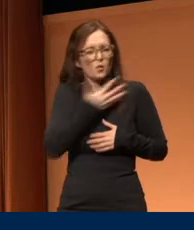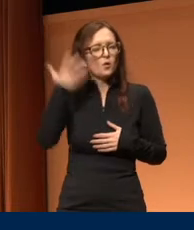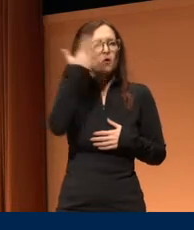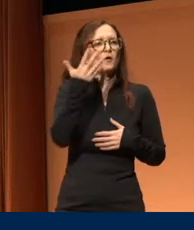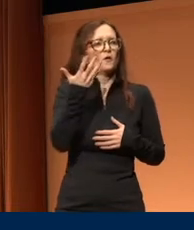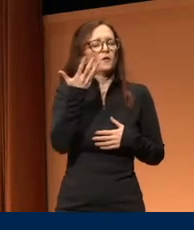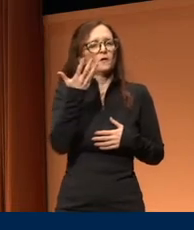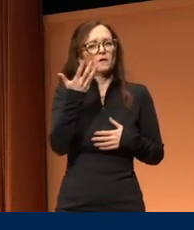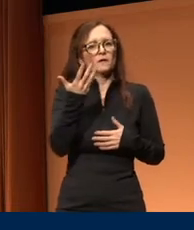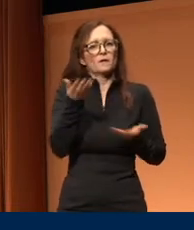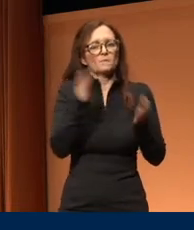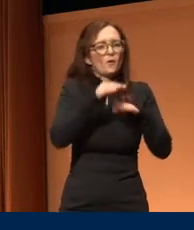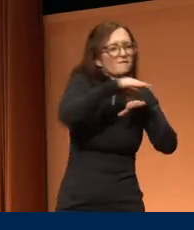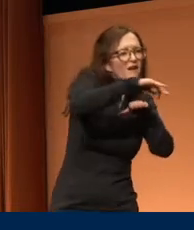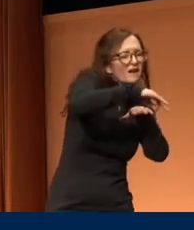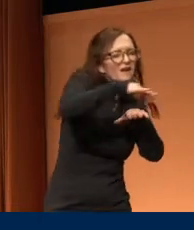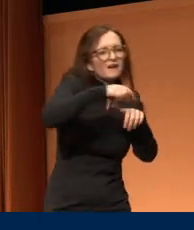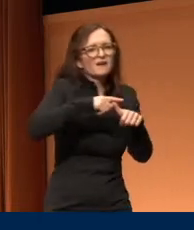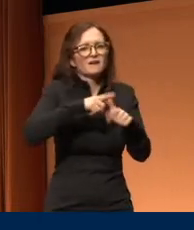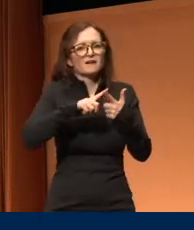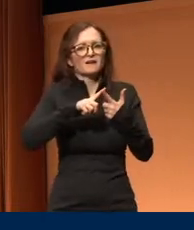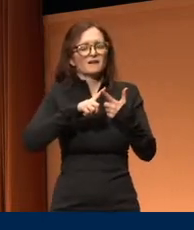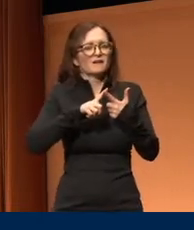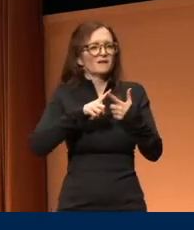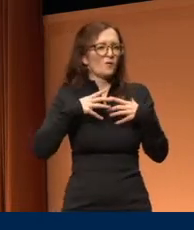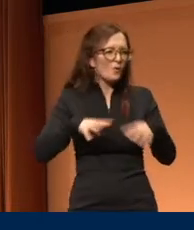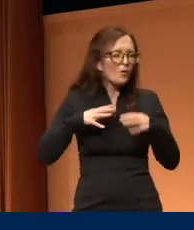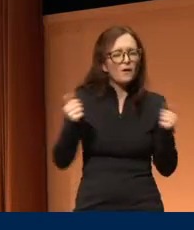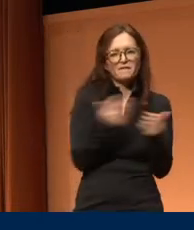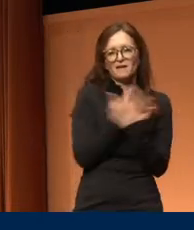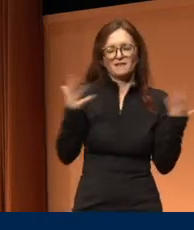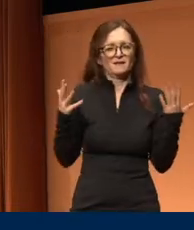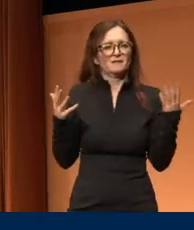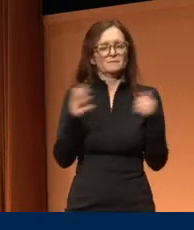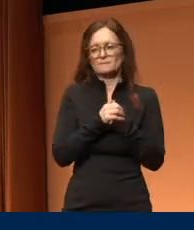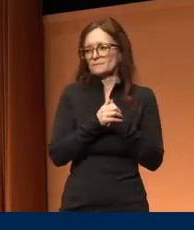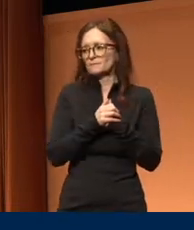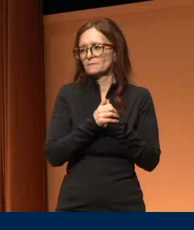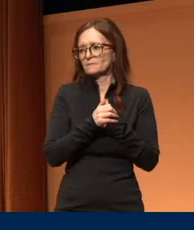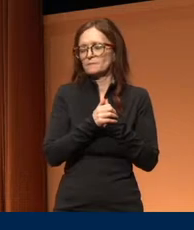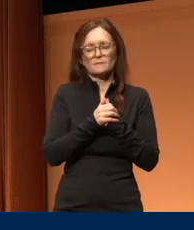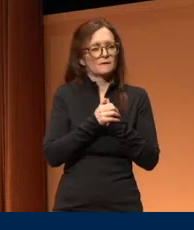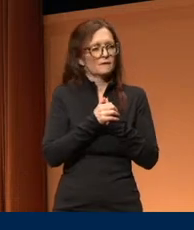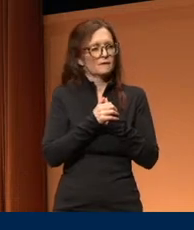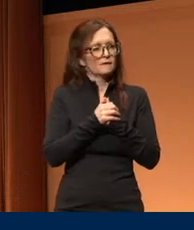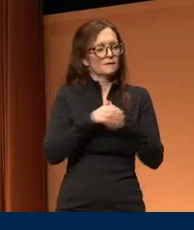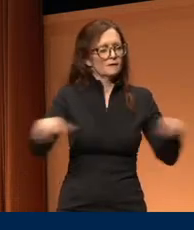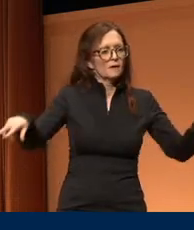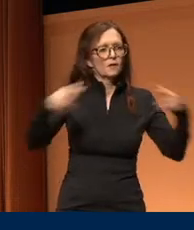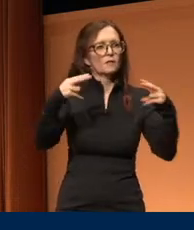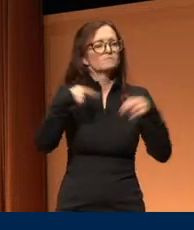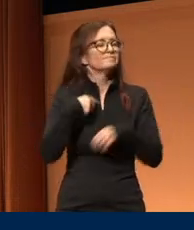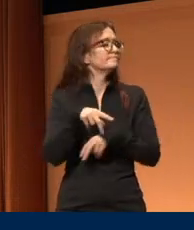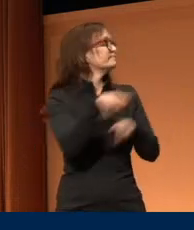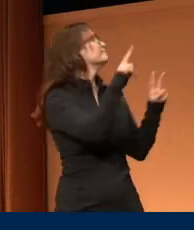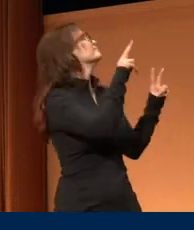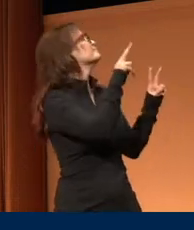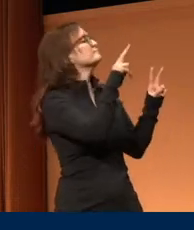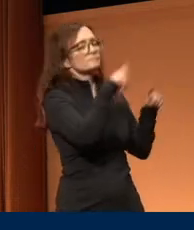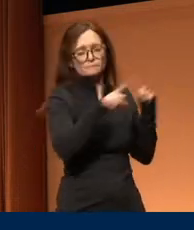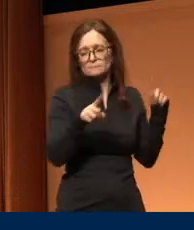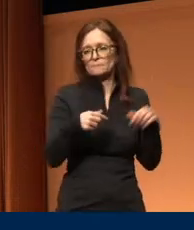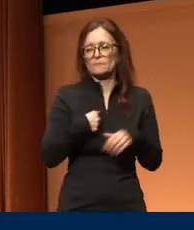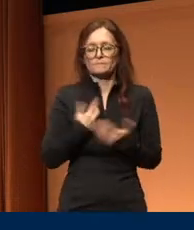Mohawk, eyeliner, fingernails. Suppose I could have gone with less. I looked at him and he stared off into space. So